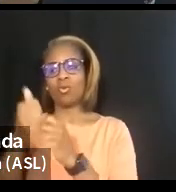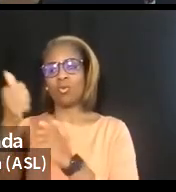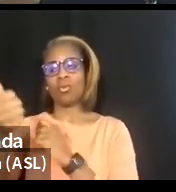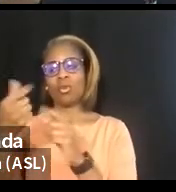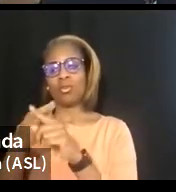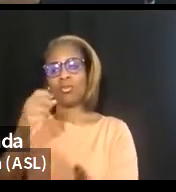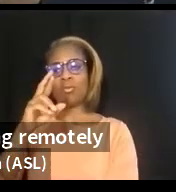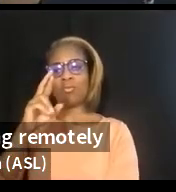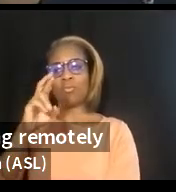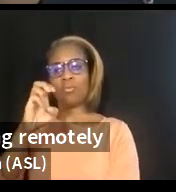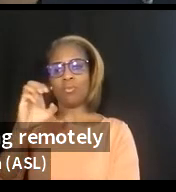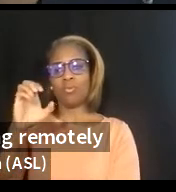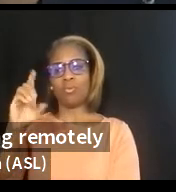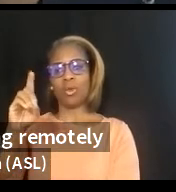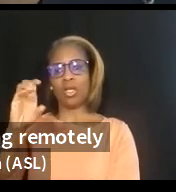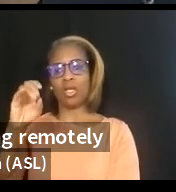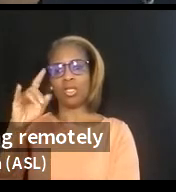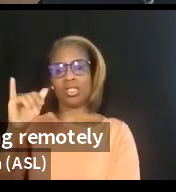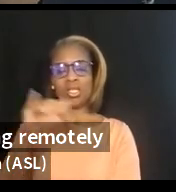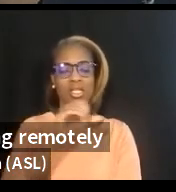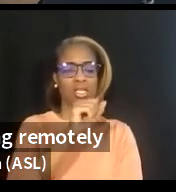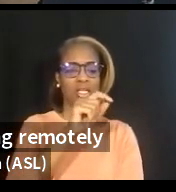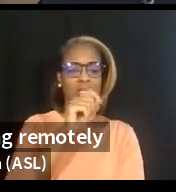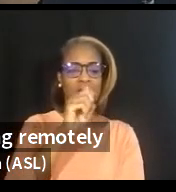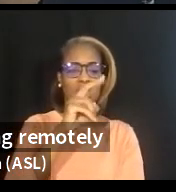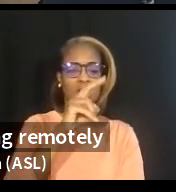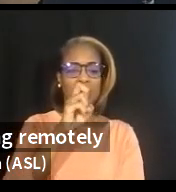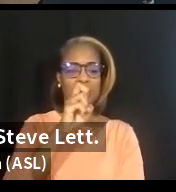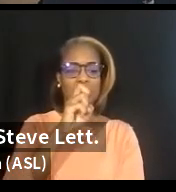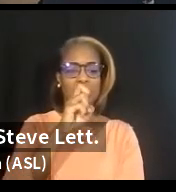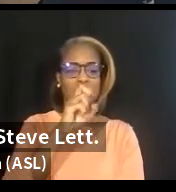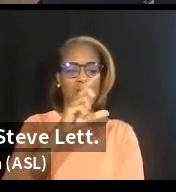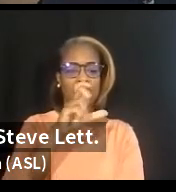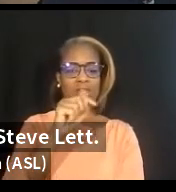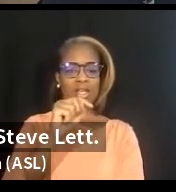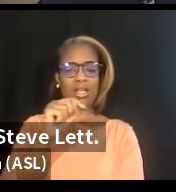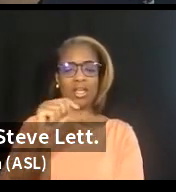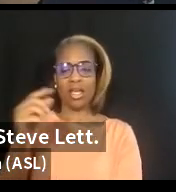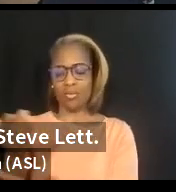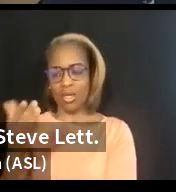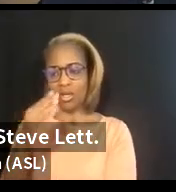Steve Lett. Present, and I'm attending from Lee County, Florida.